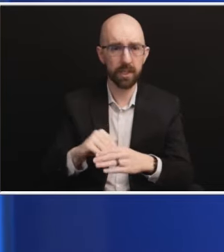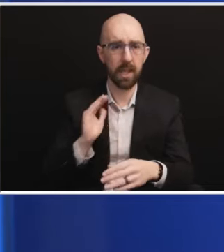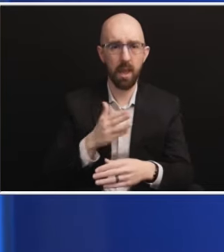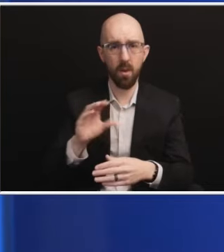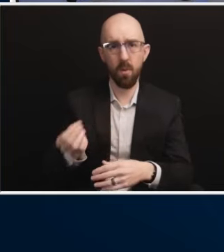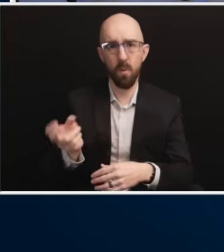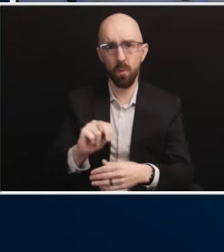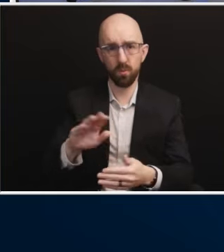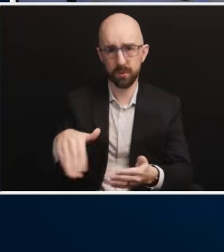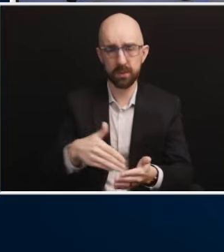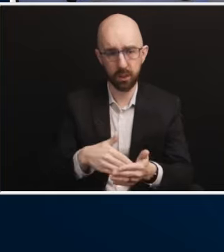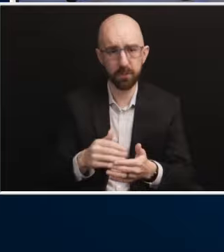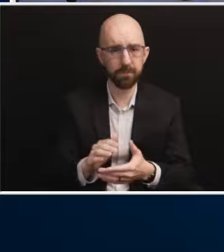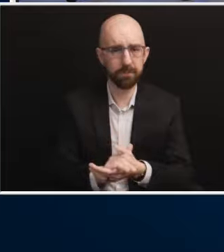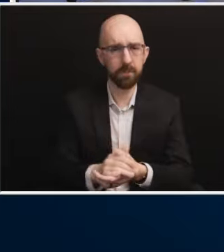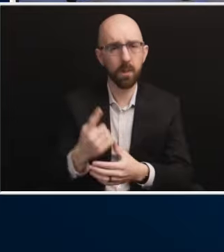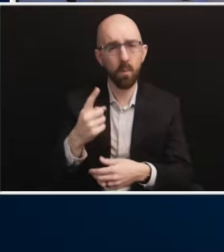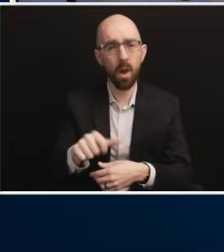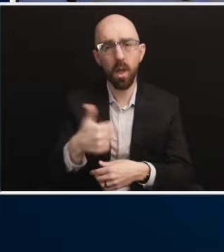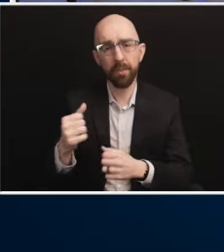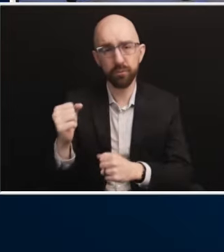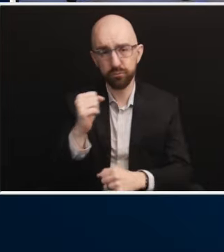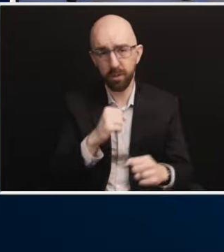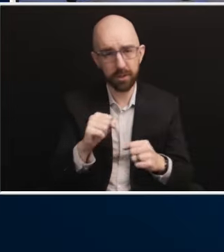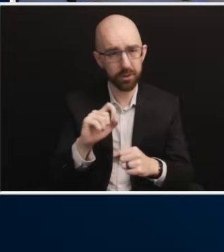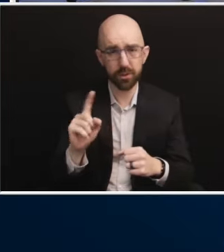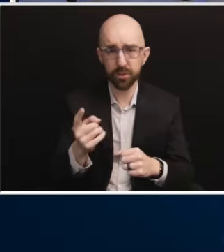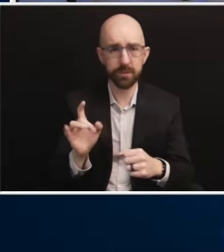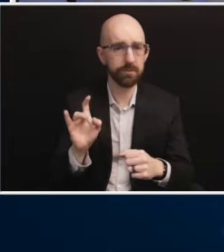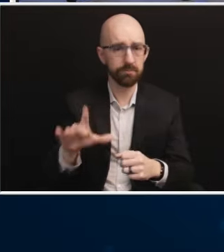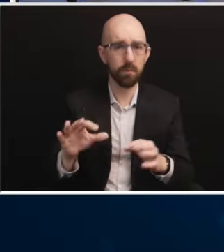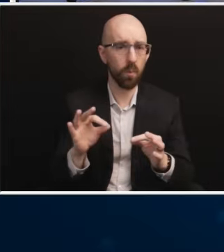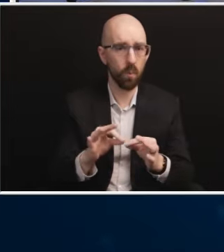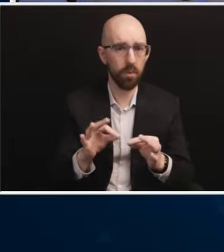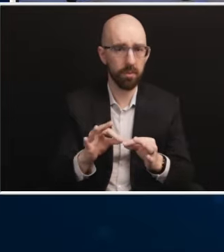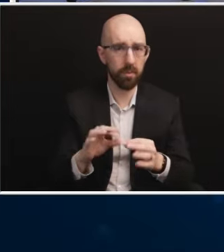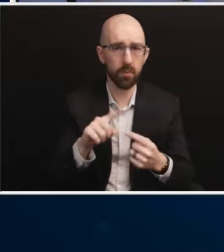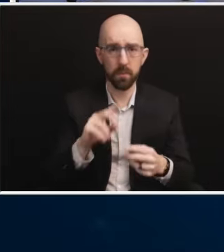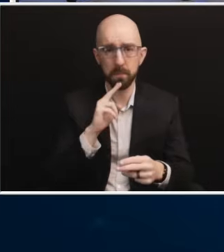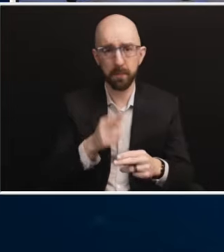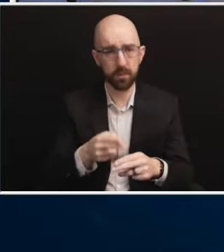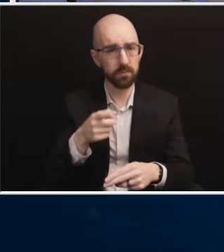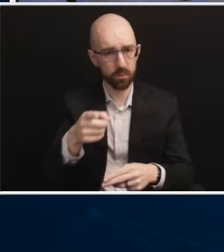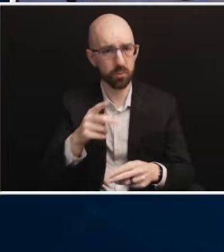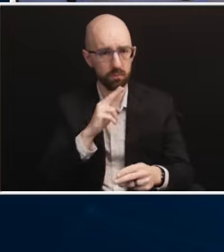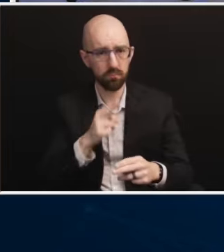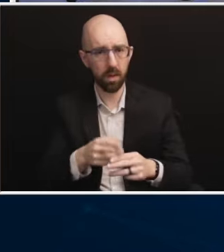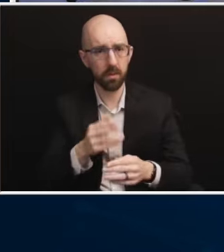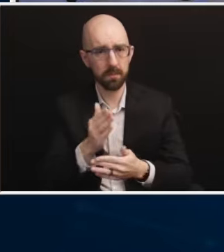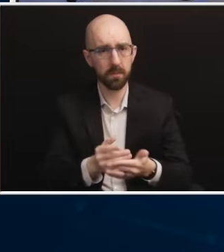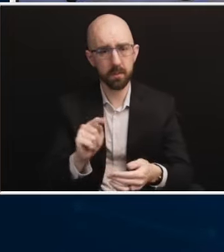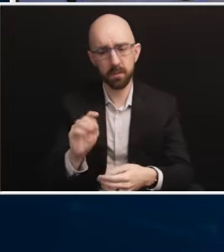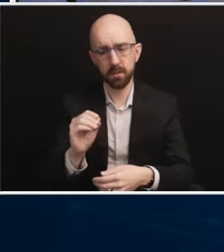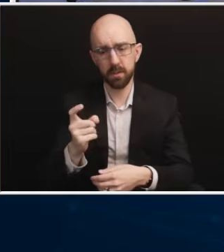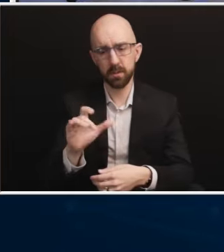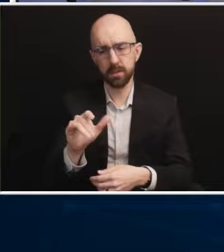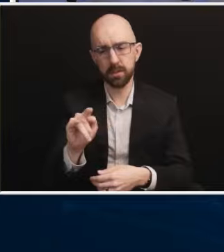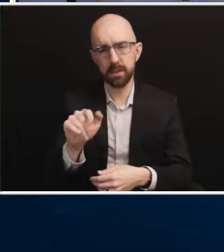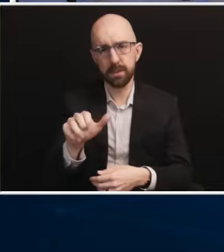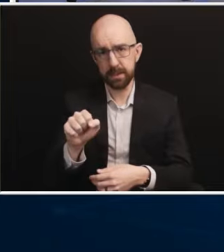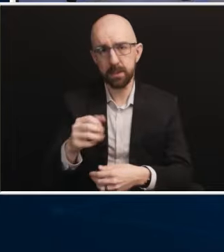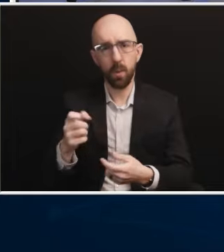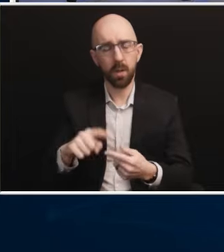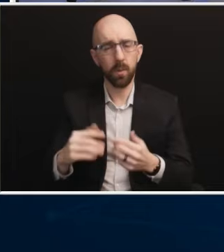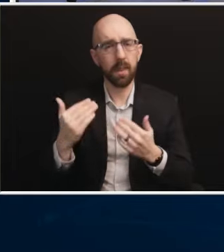So one other strategy, which I think is worthwhile to bring up, especially because you brought up some of the toxicities and wanting to limit